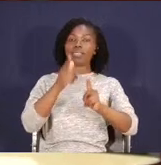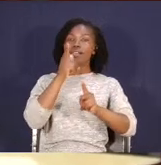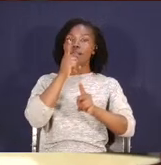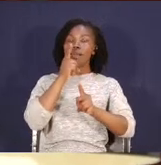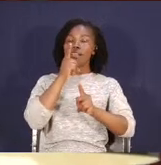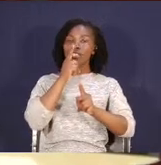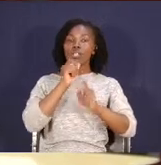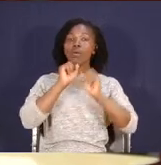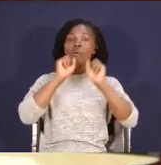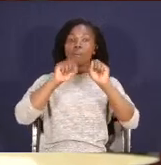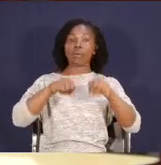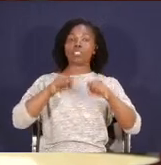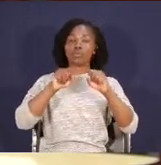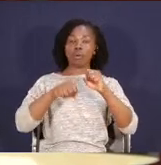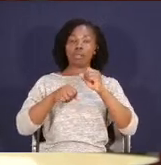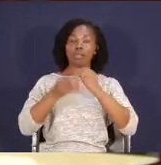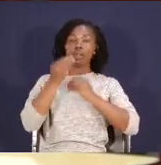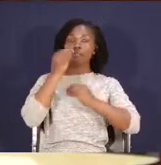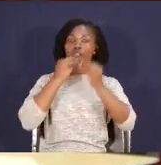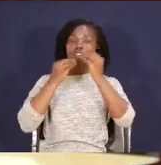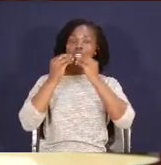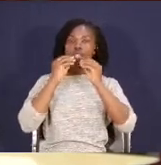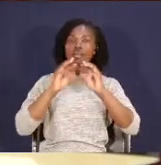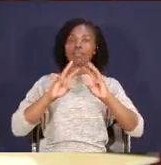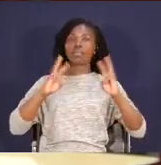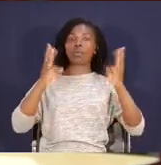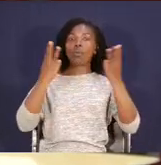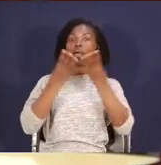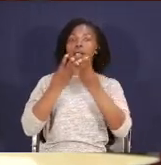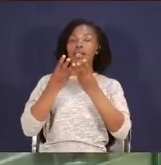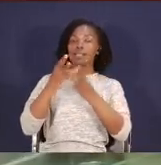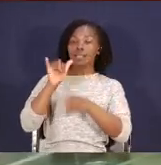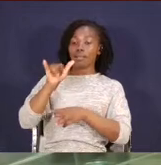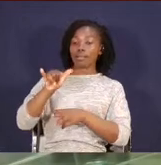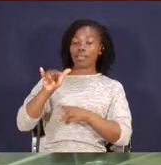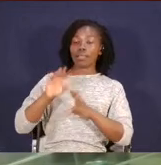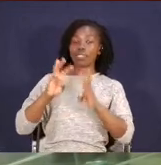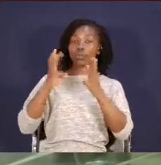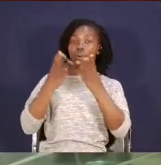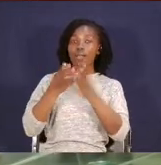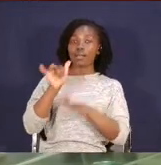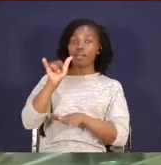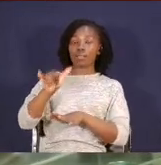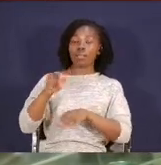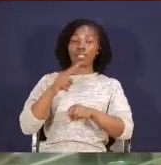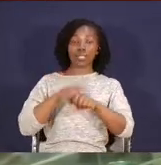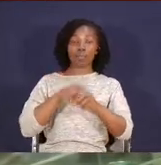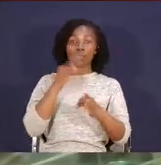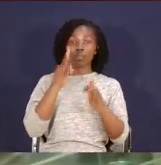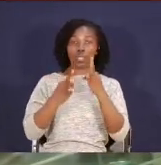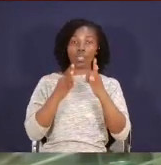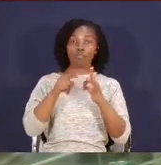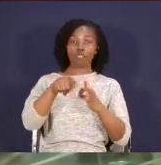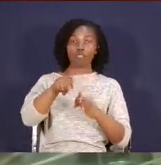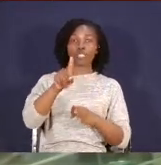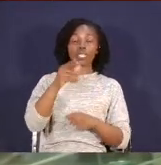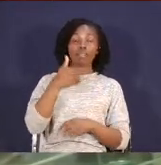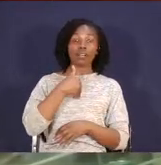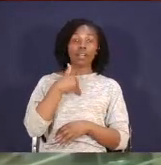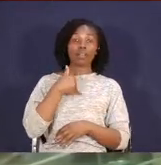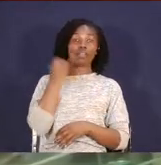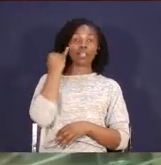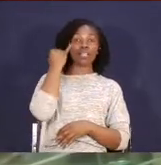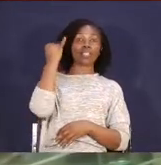to feed the world at that time. That world at that time. God has given you an idea. It's supposed to come